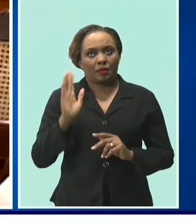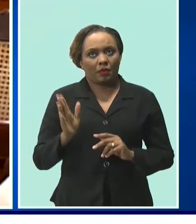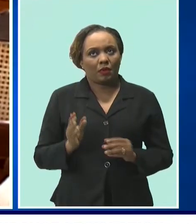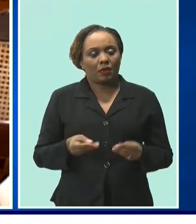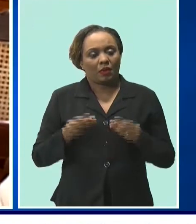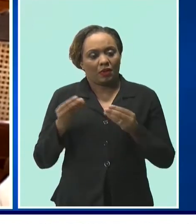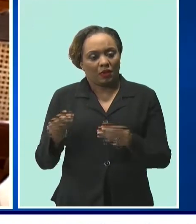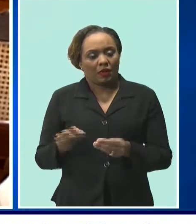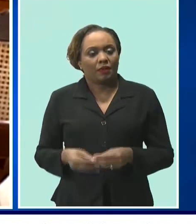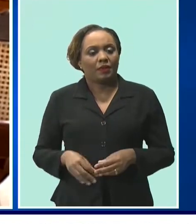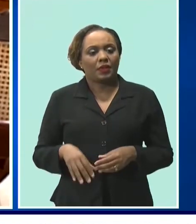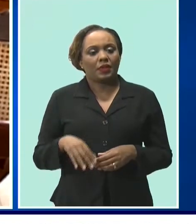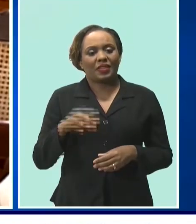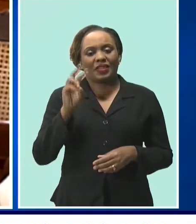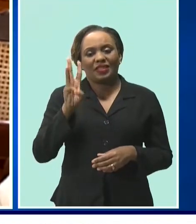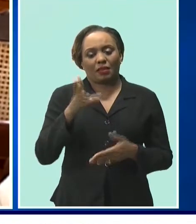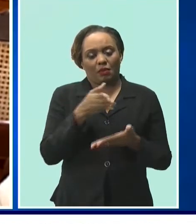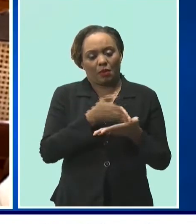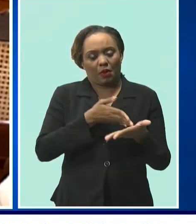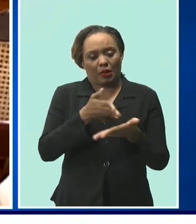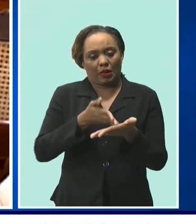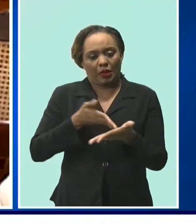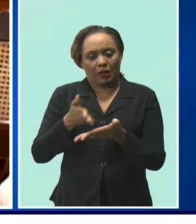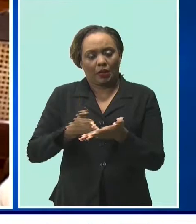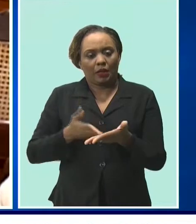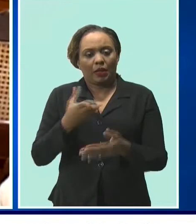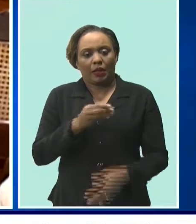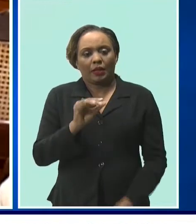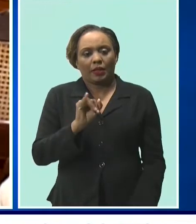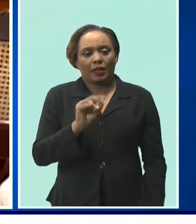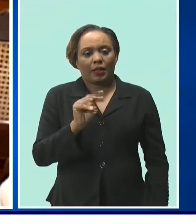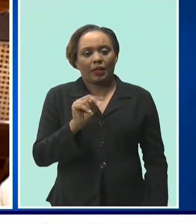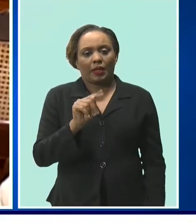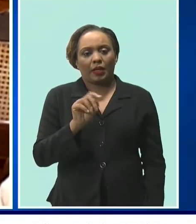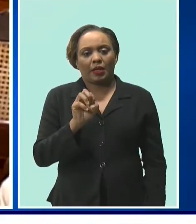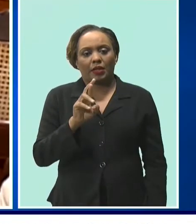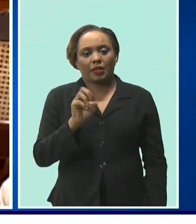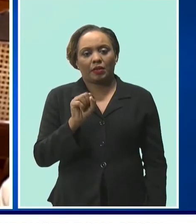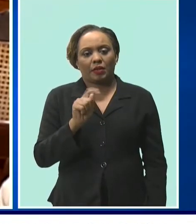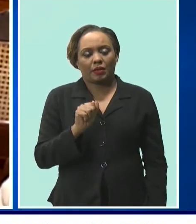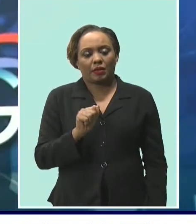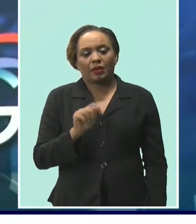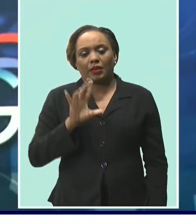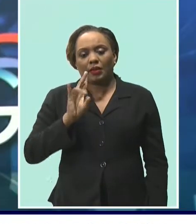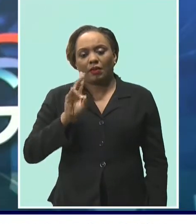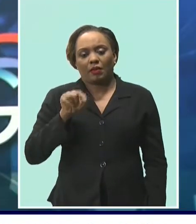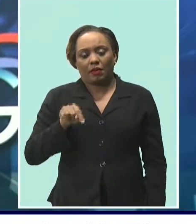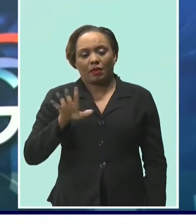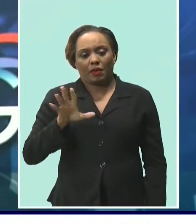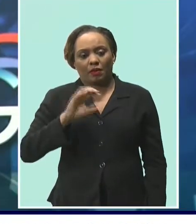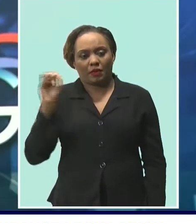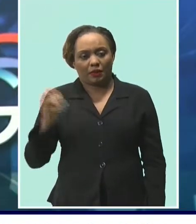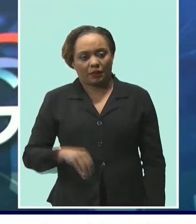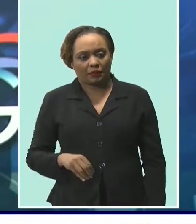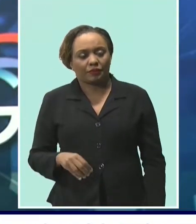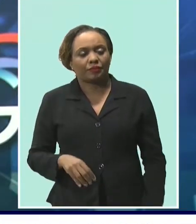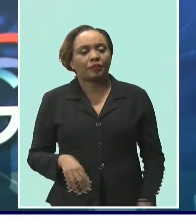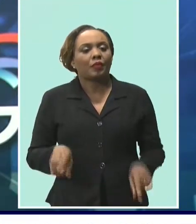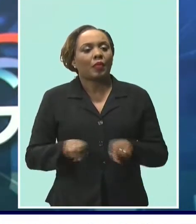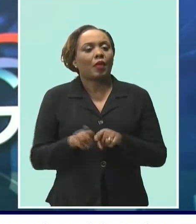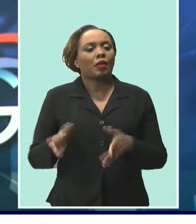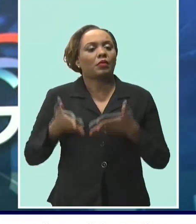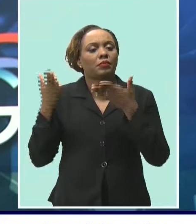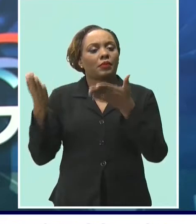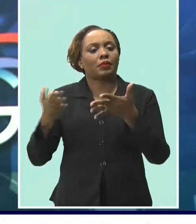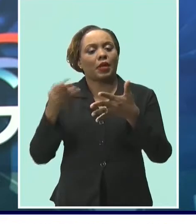6 tranches at an interest of about 7.5%. Senator McConney also